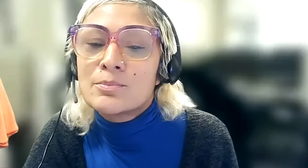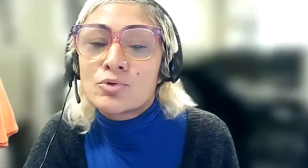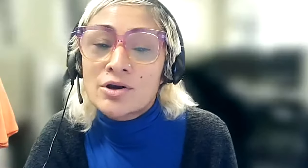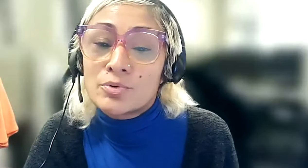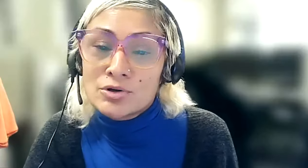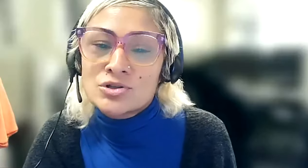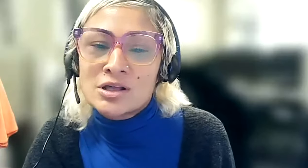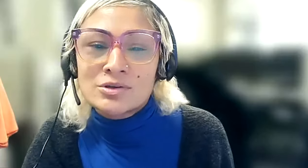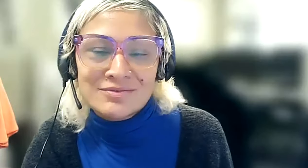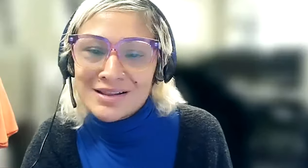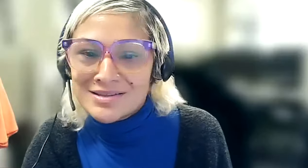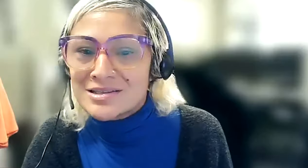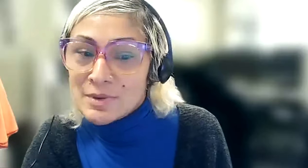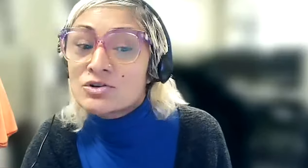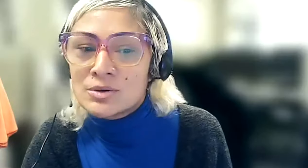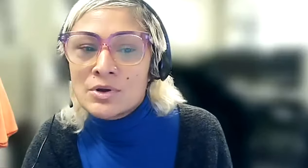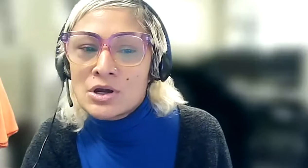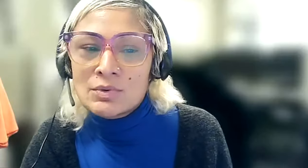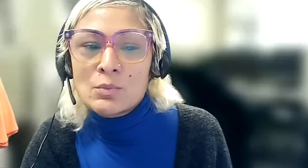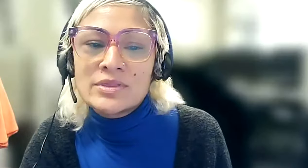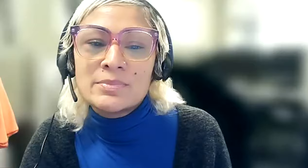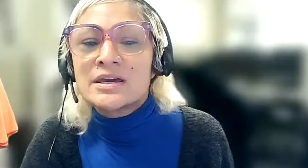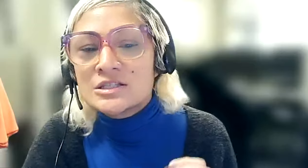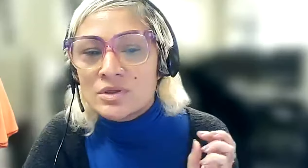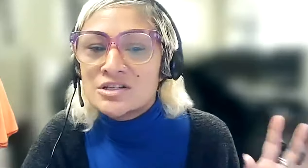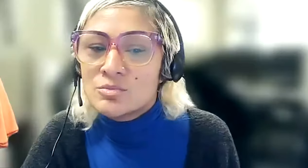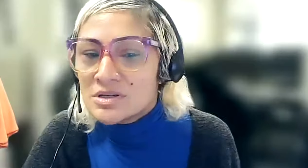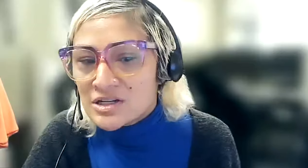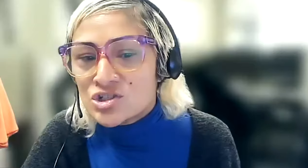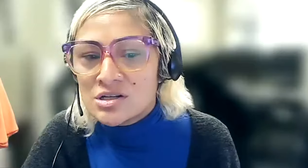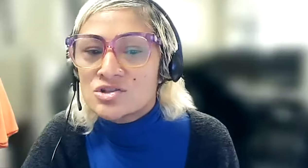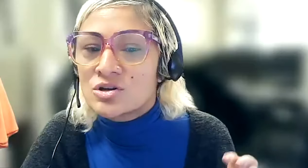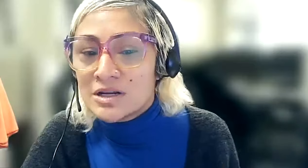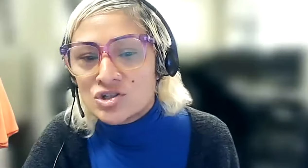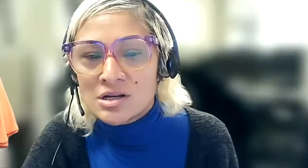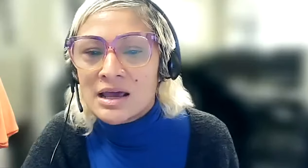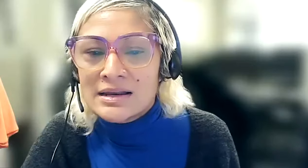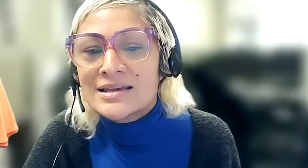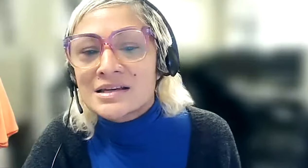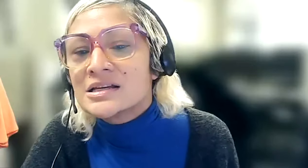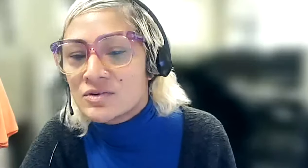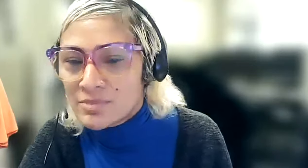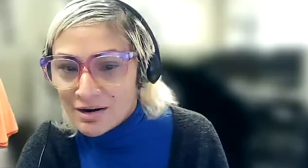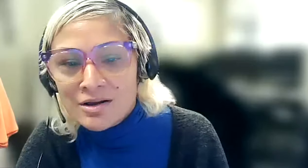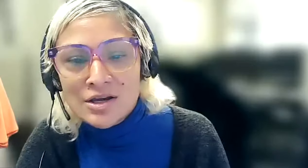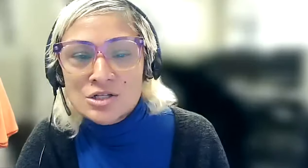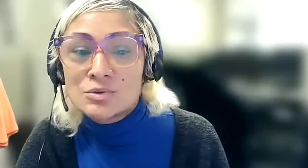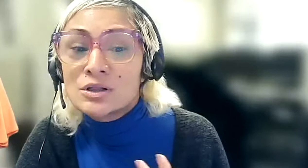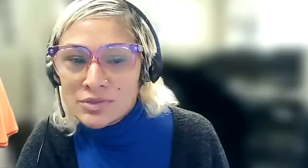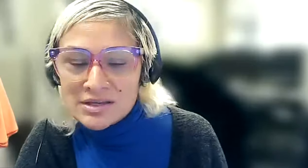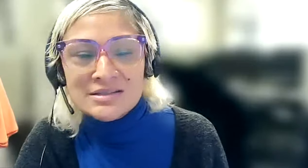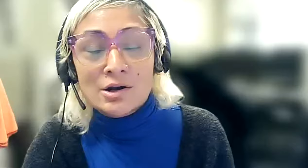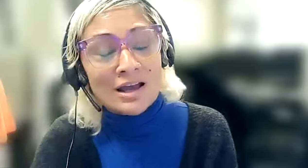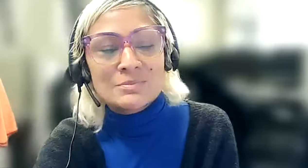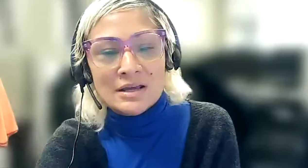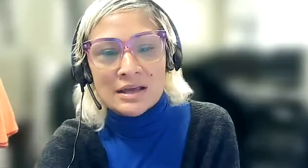taking a broad approach that looks at violence as a spectrum, right? One that begins with dehumanization and discrimination and escalates from there to